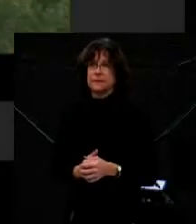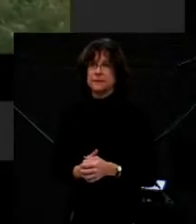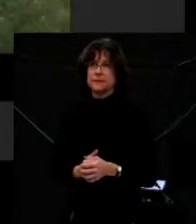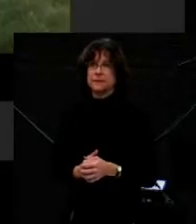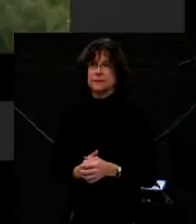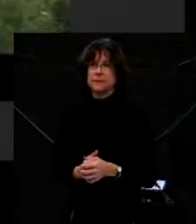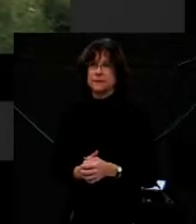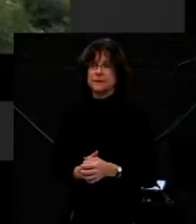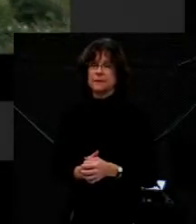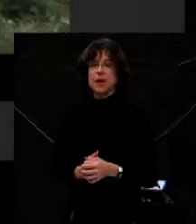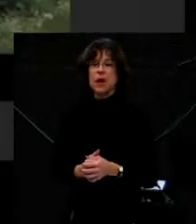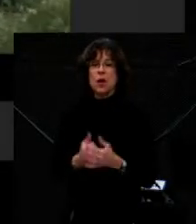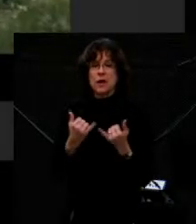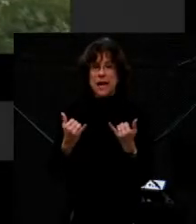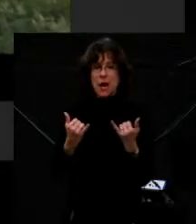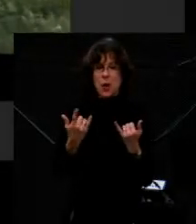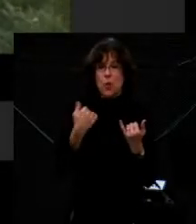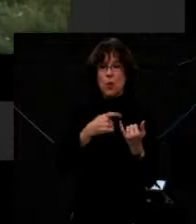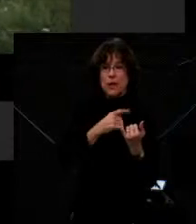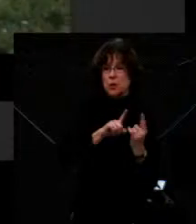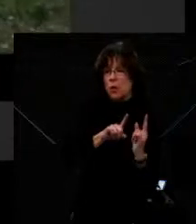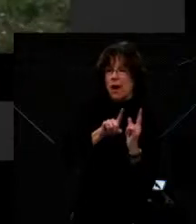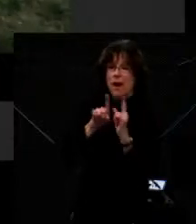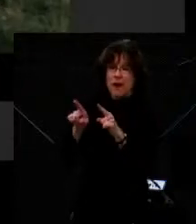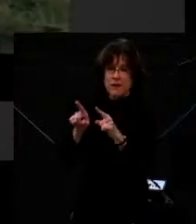Head for the hills.